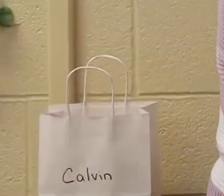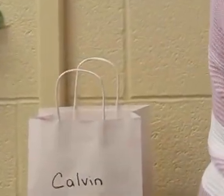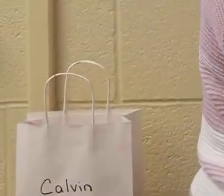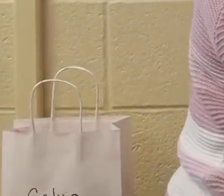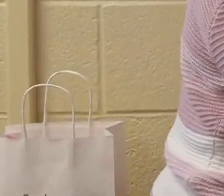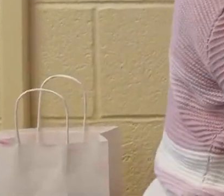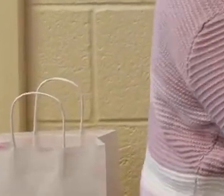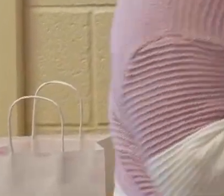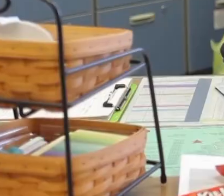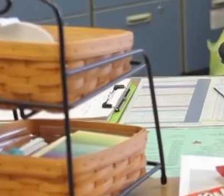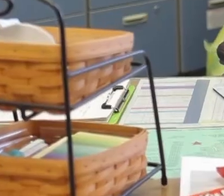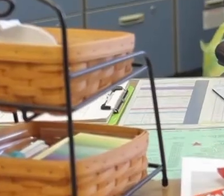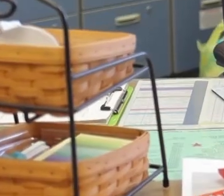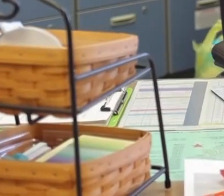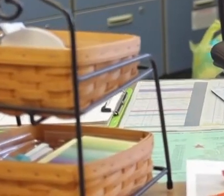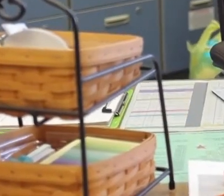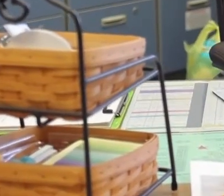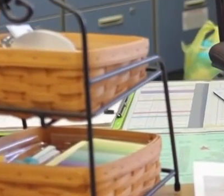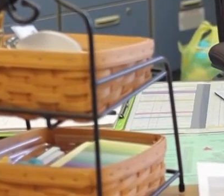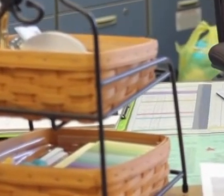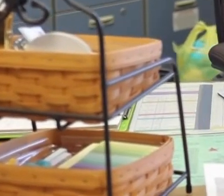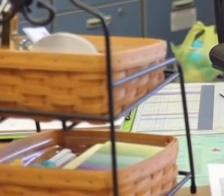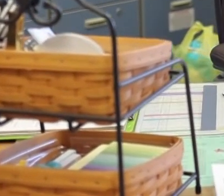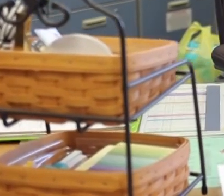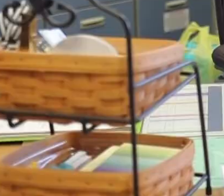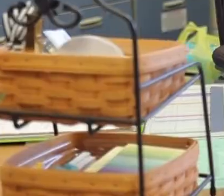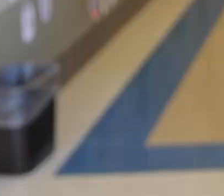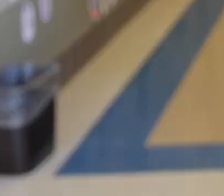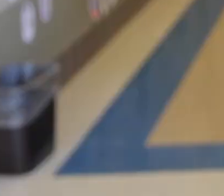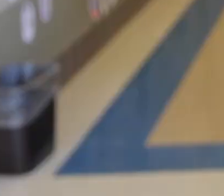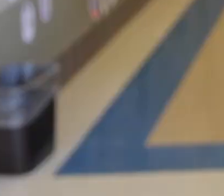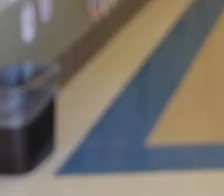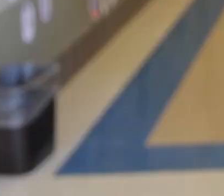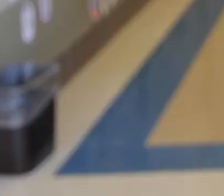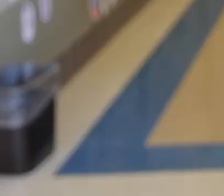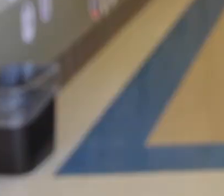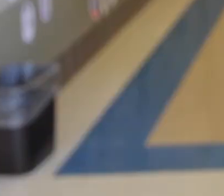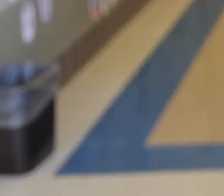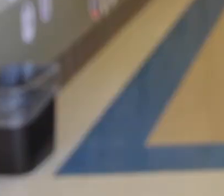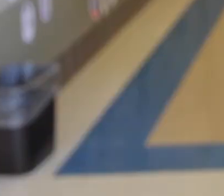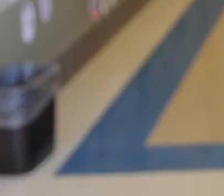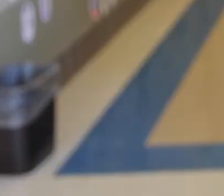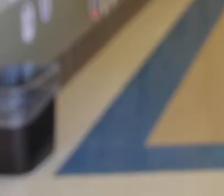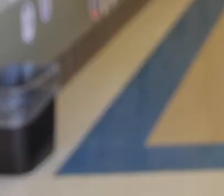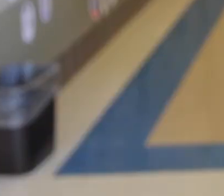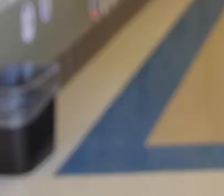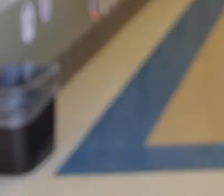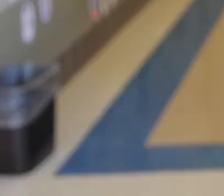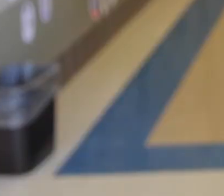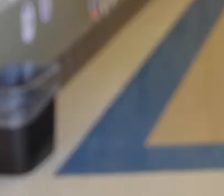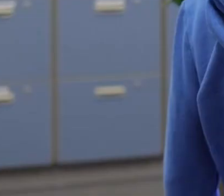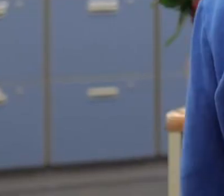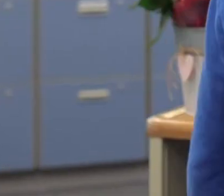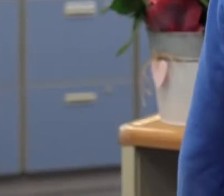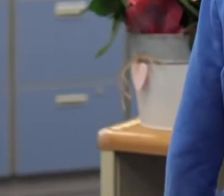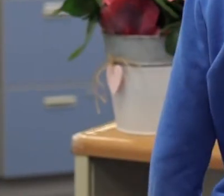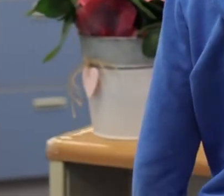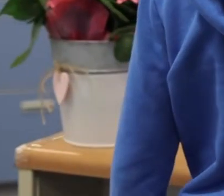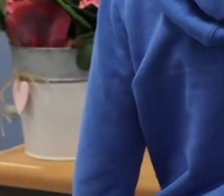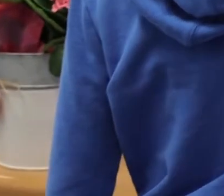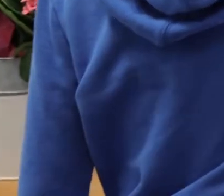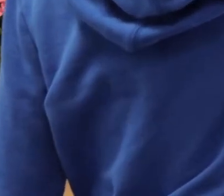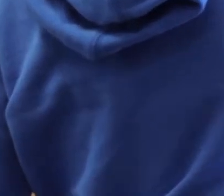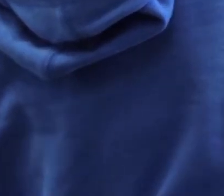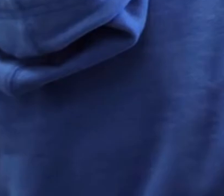them feel so comfortable. And I imagine that if they're having a bad day, they feel better once they have passed